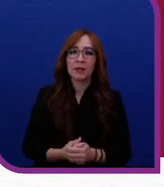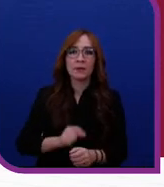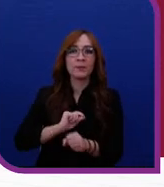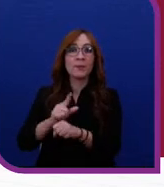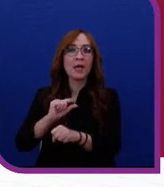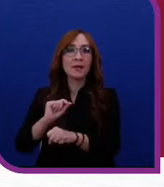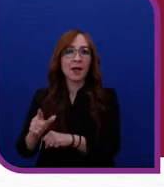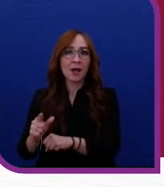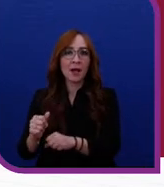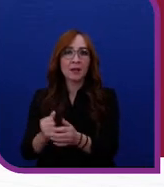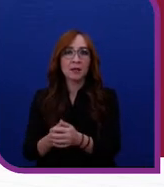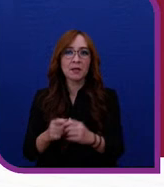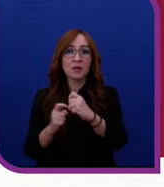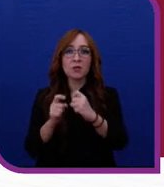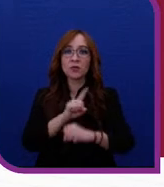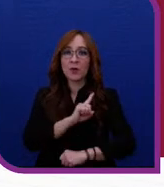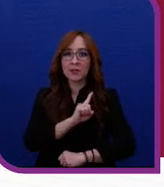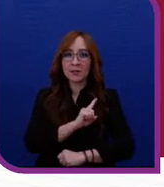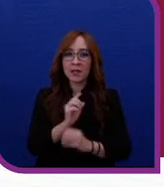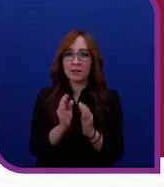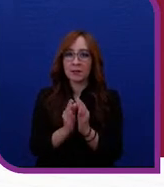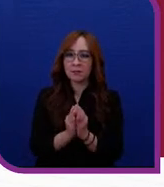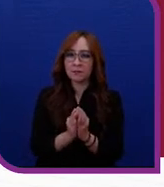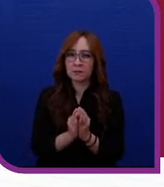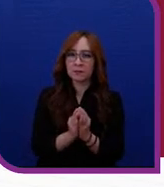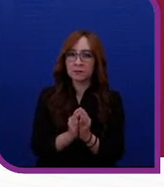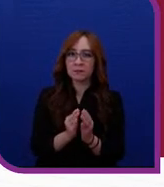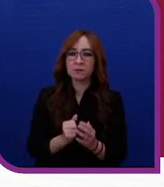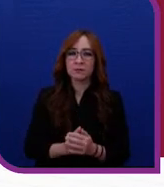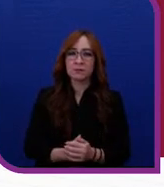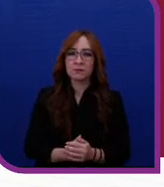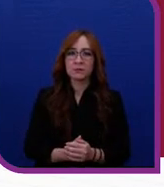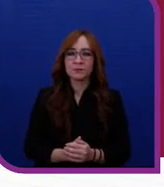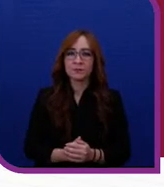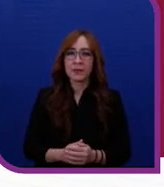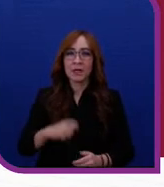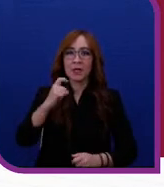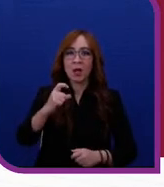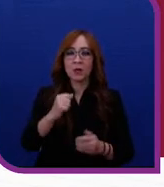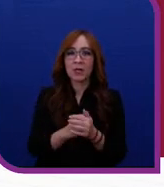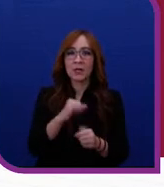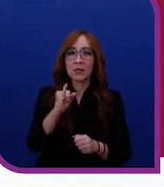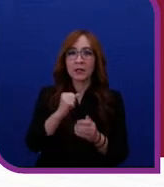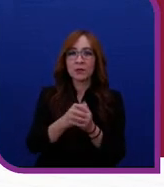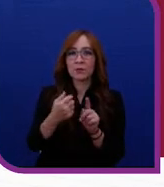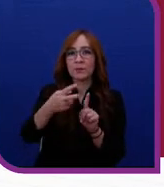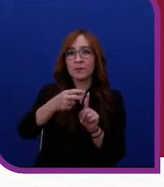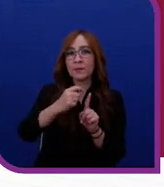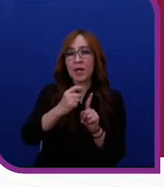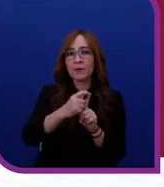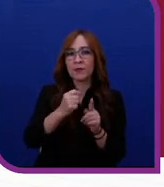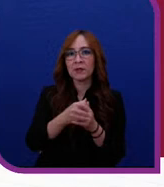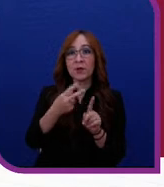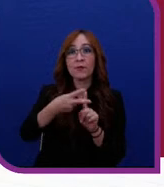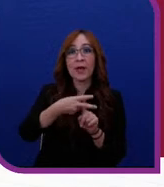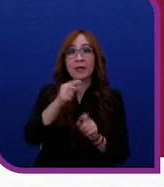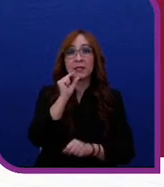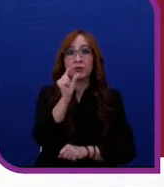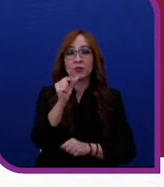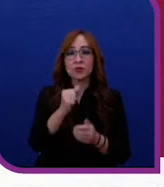it move loading in nah private Finance Duo to work in tandem to develop